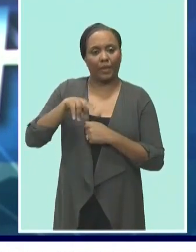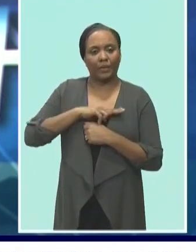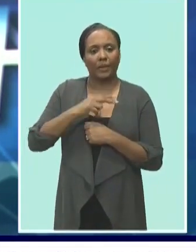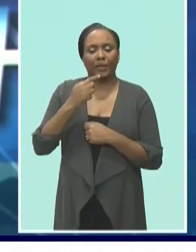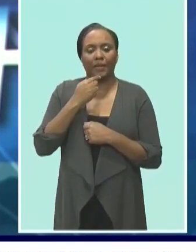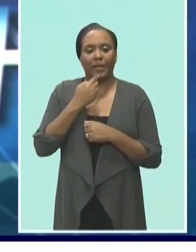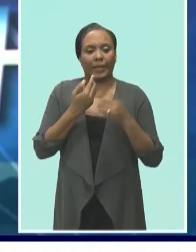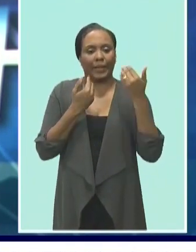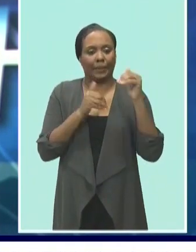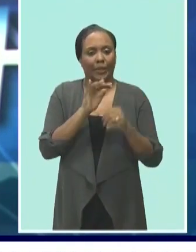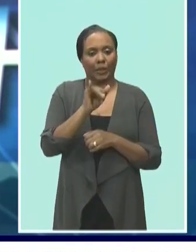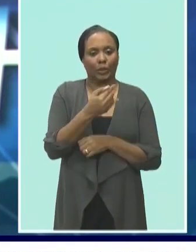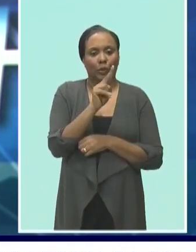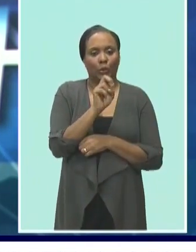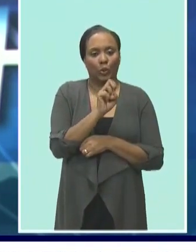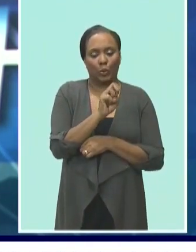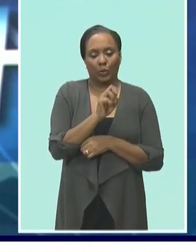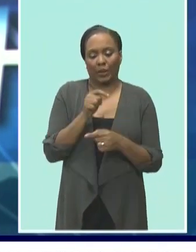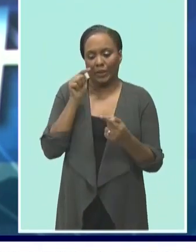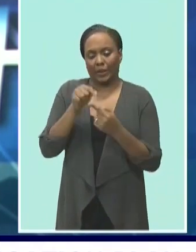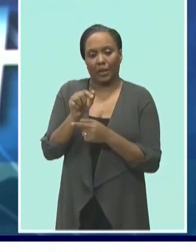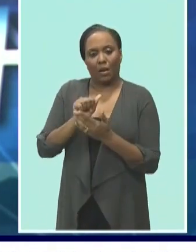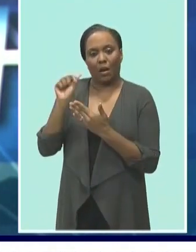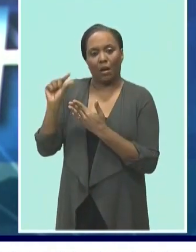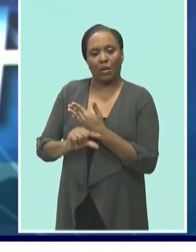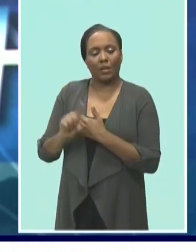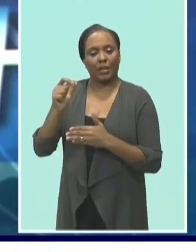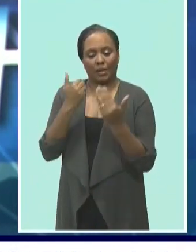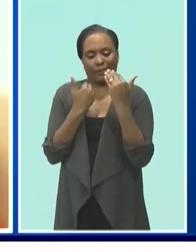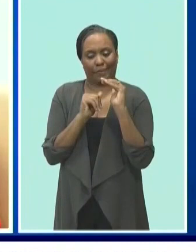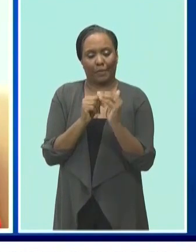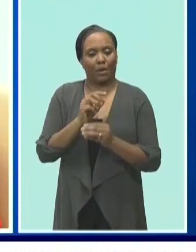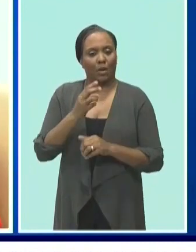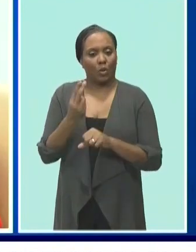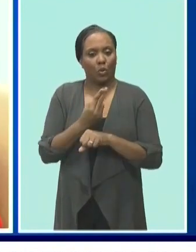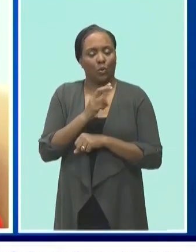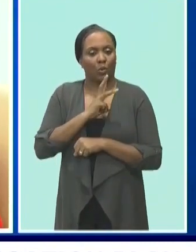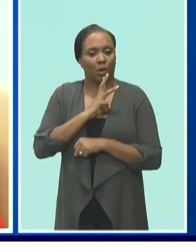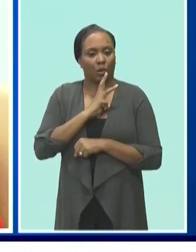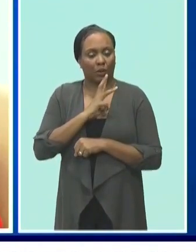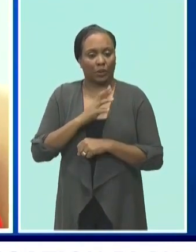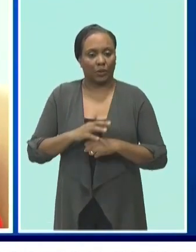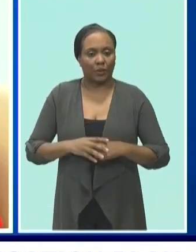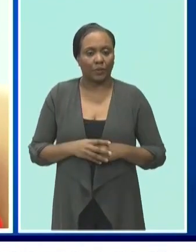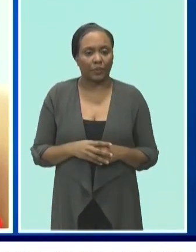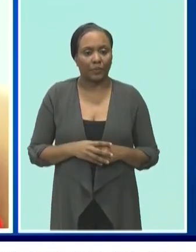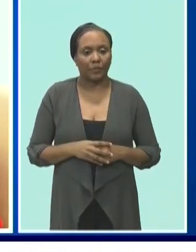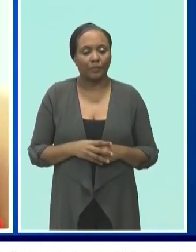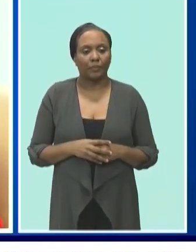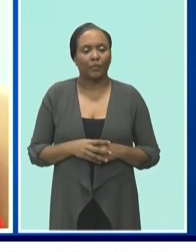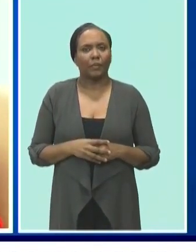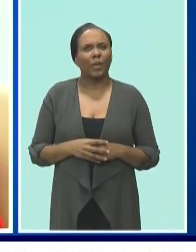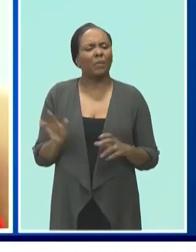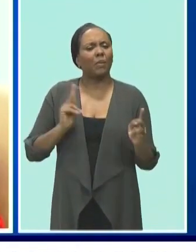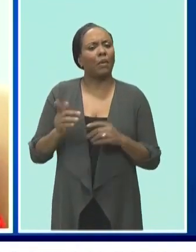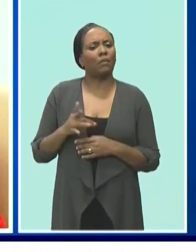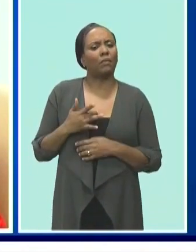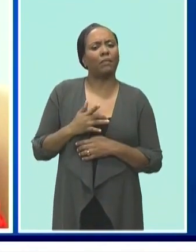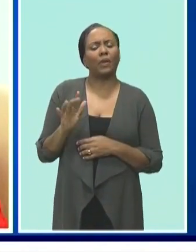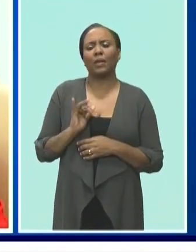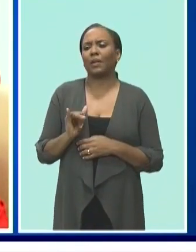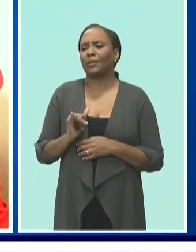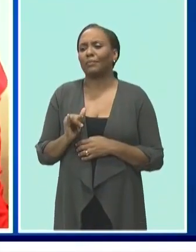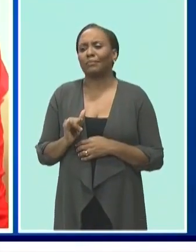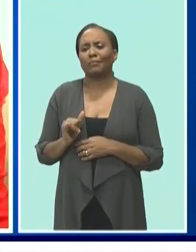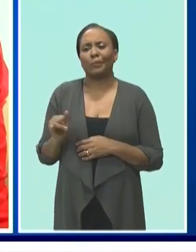runs from June to August, is absolutely necessary. The general feeling from Barbadians seems to be that they believe it's some kind of